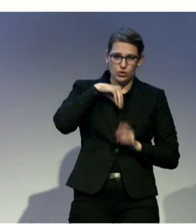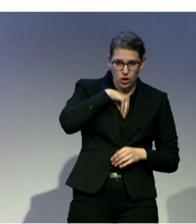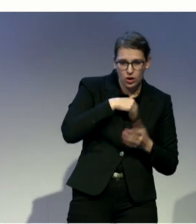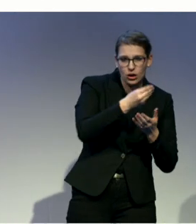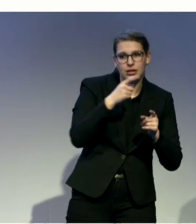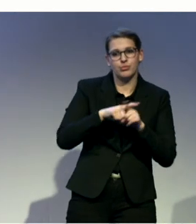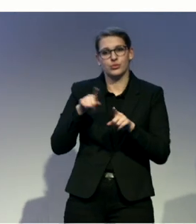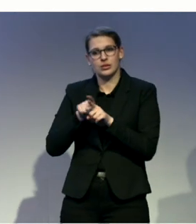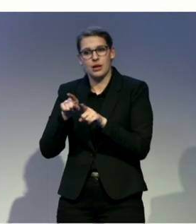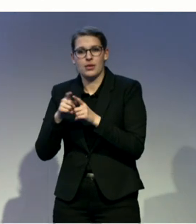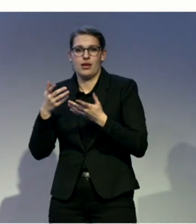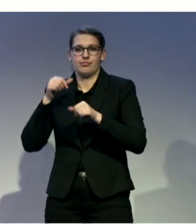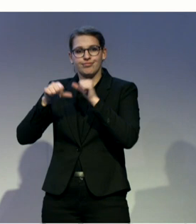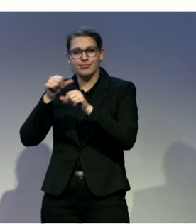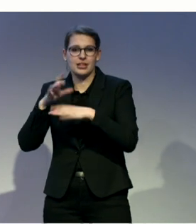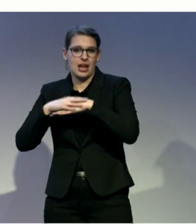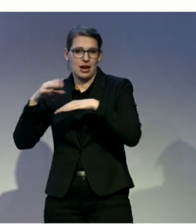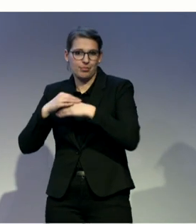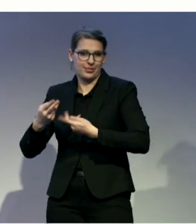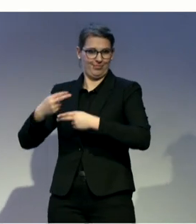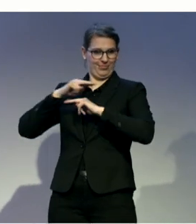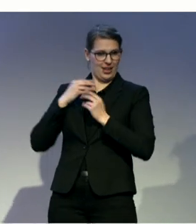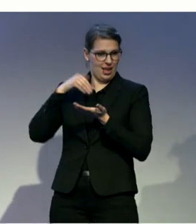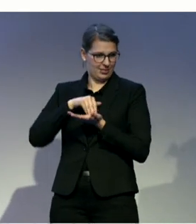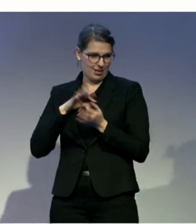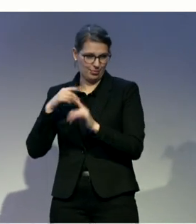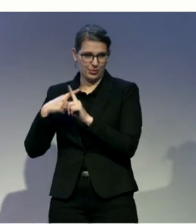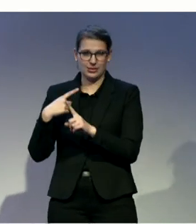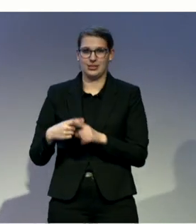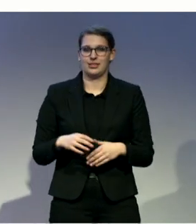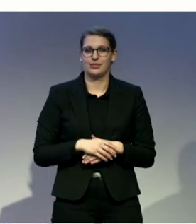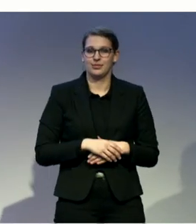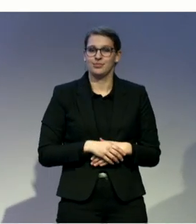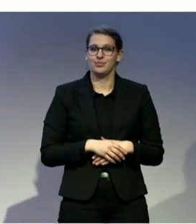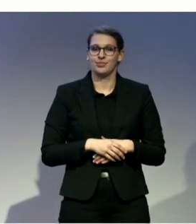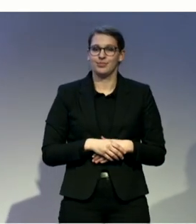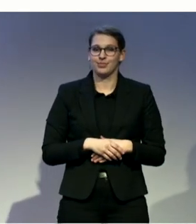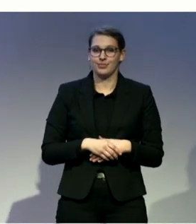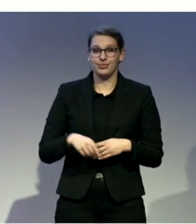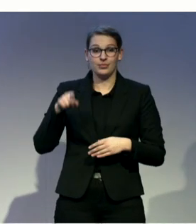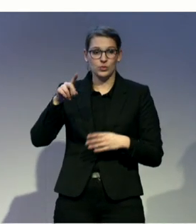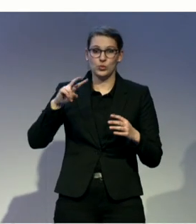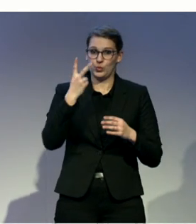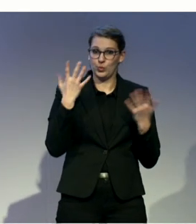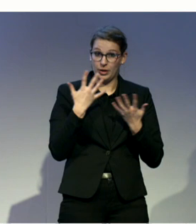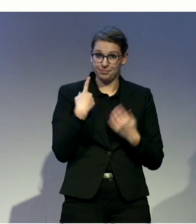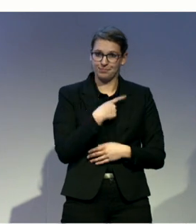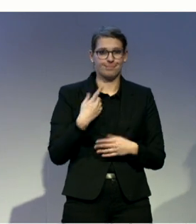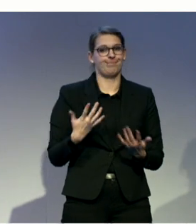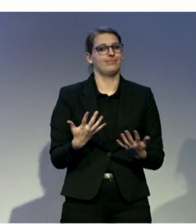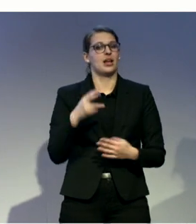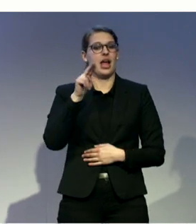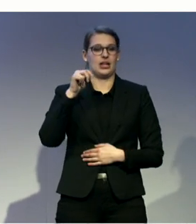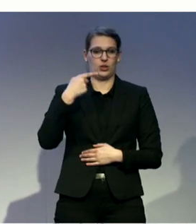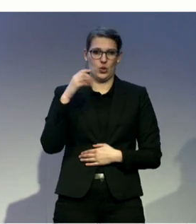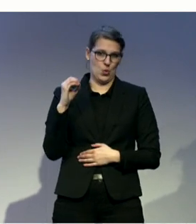Our impact, we are very happy that second NGO followed us and second NGO took out from the residential